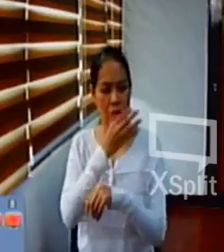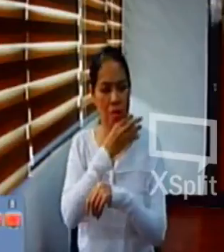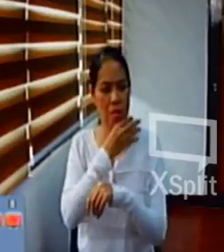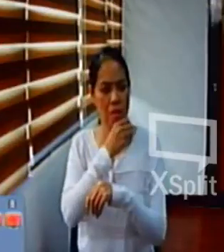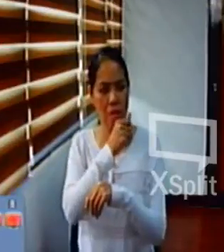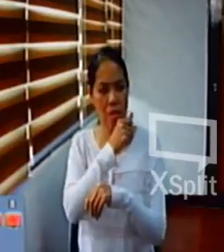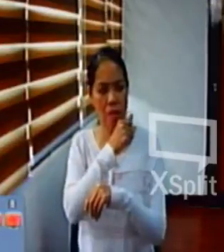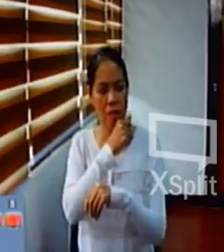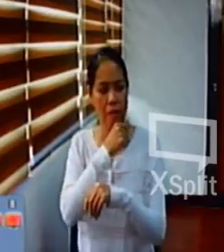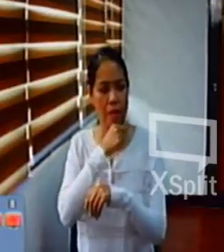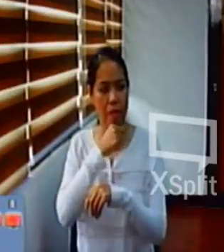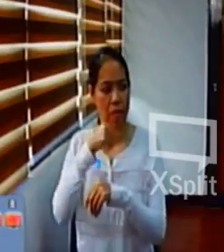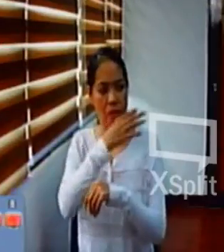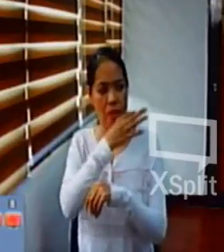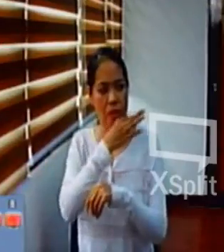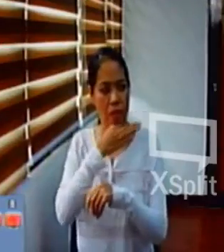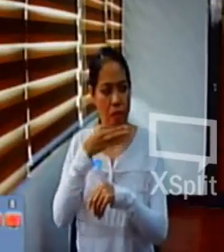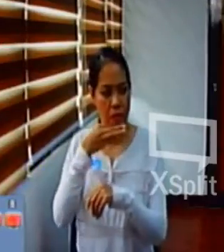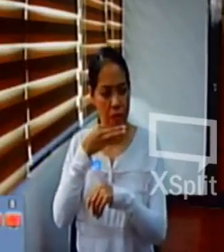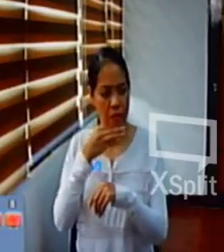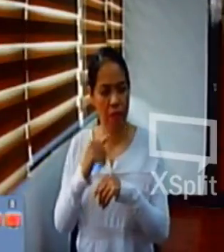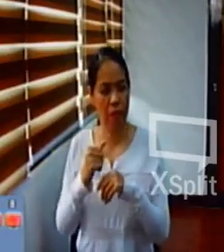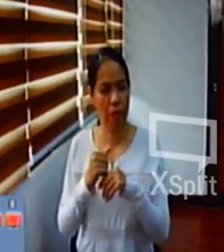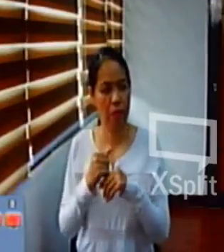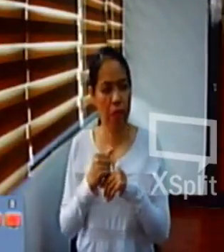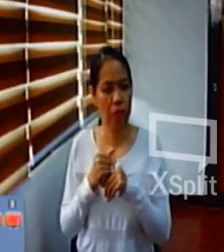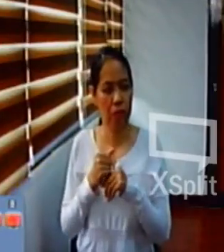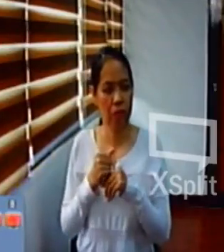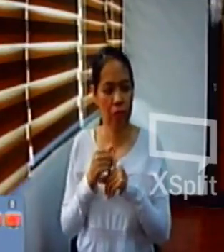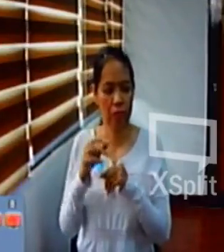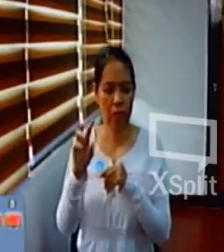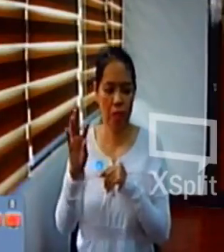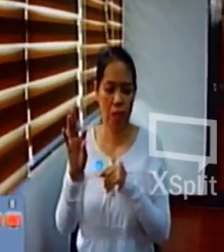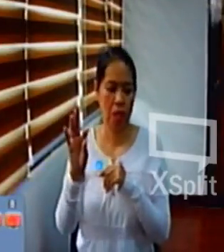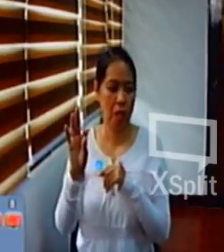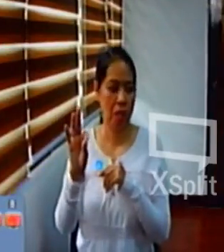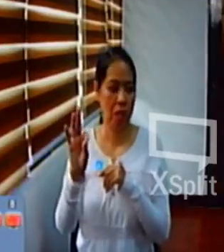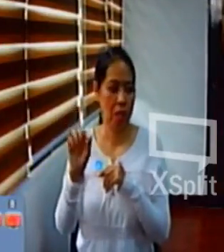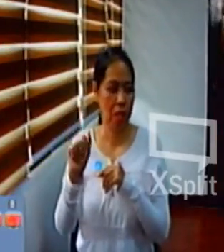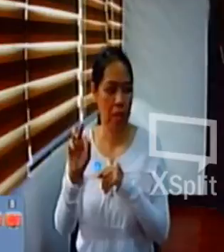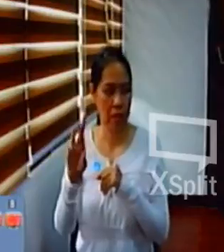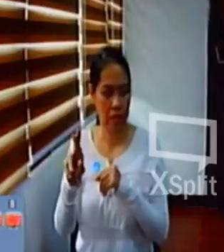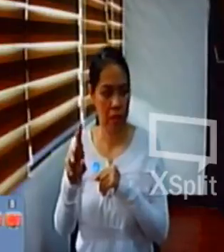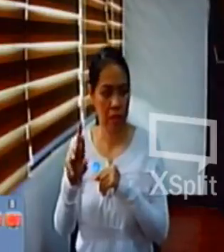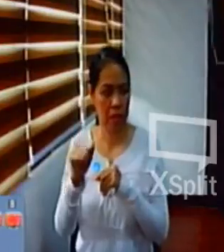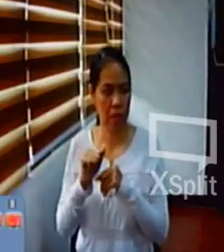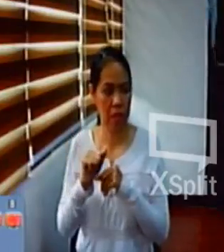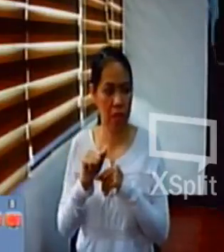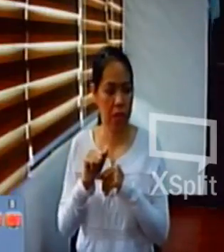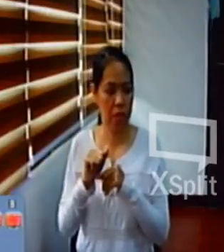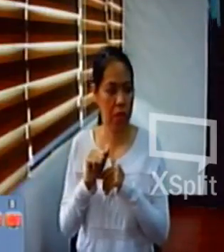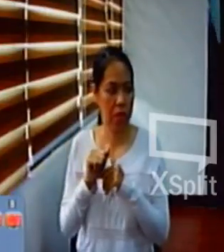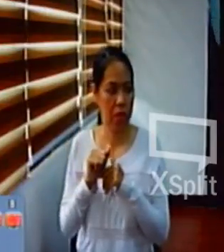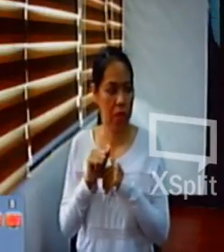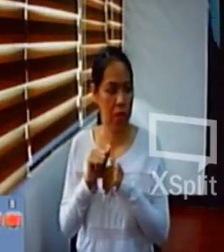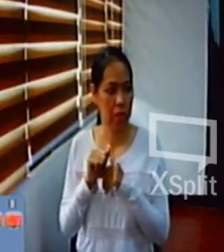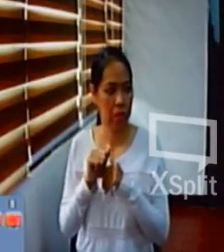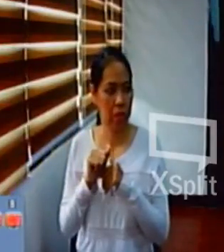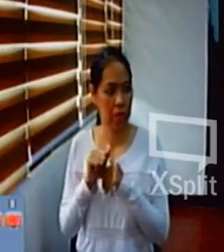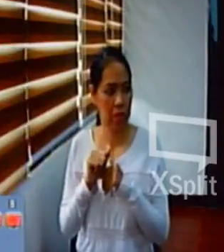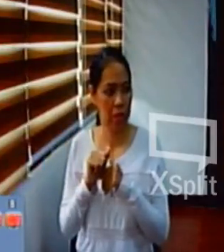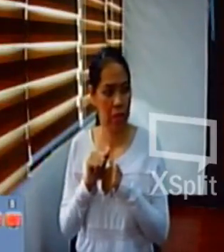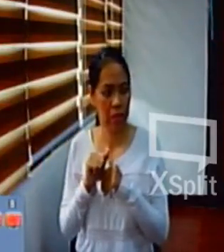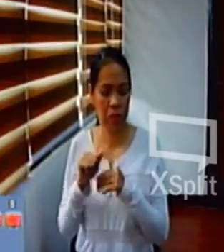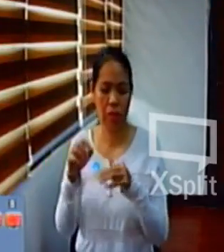specifically identified agricultural sectors or areas that were severely affected